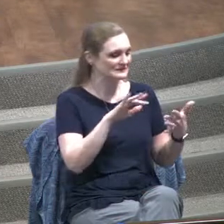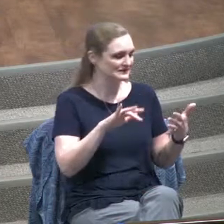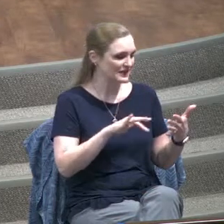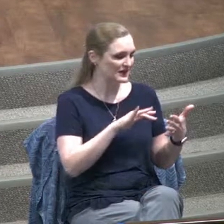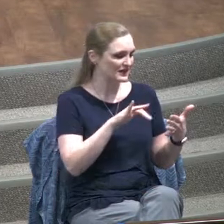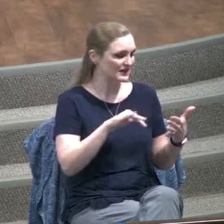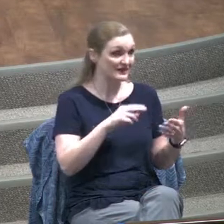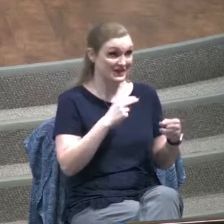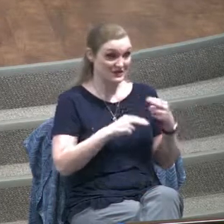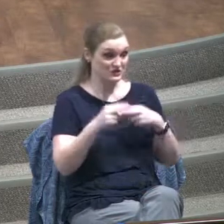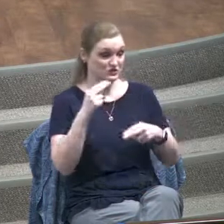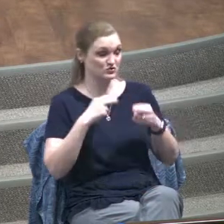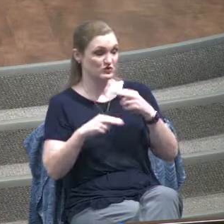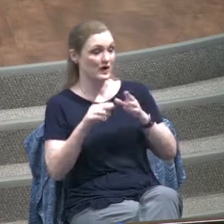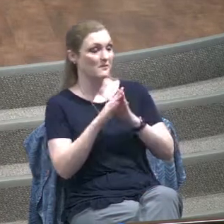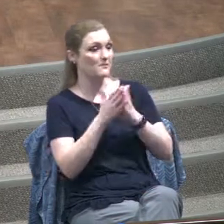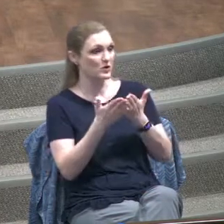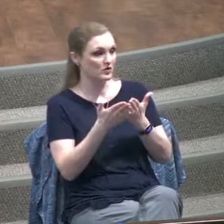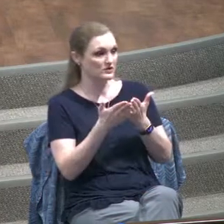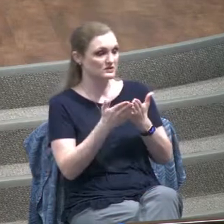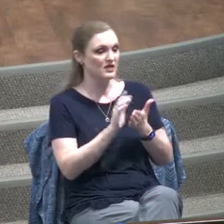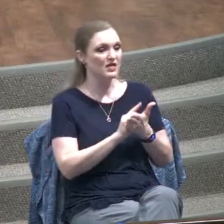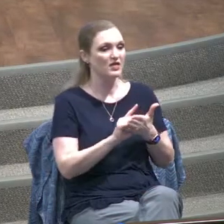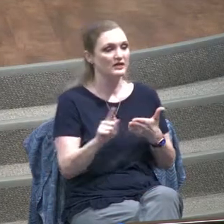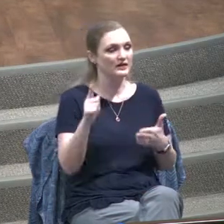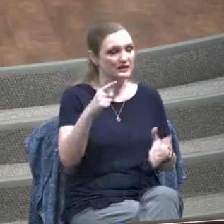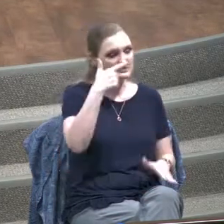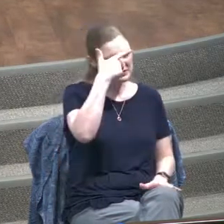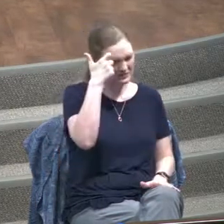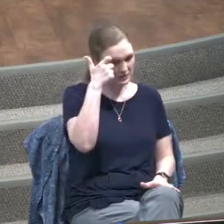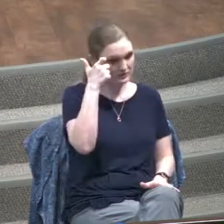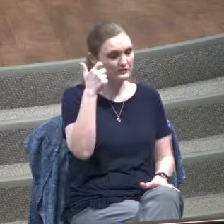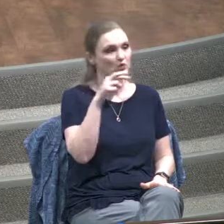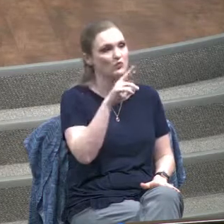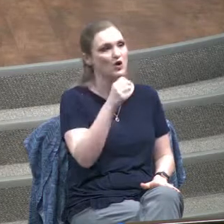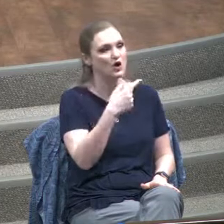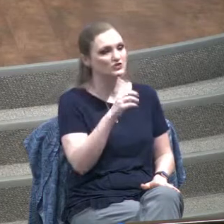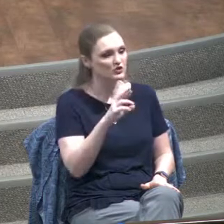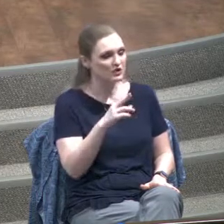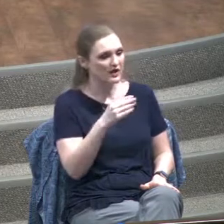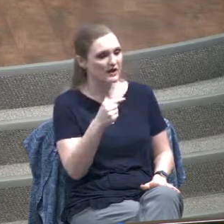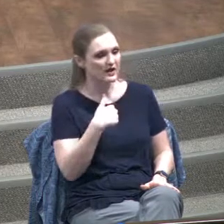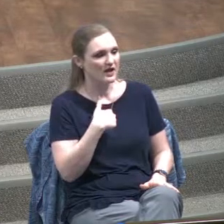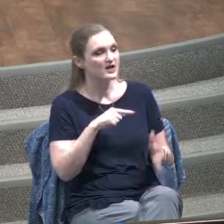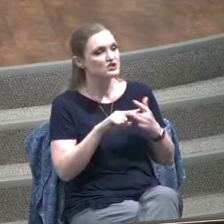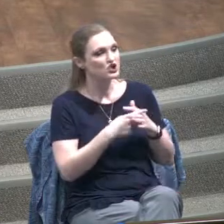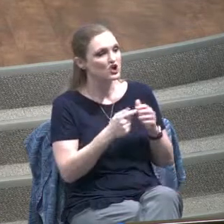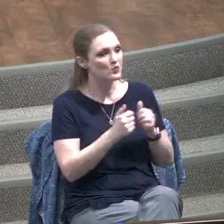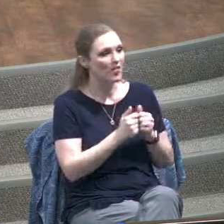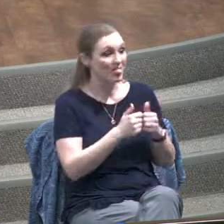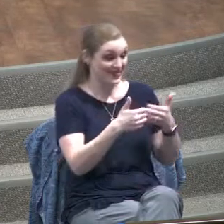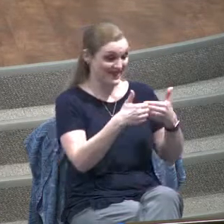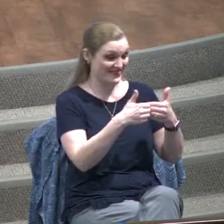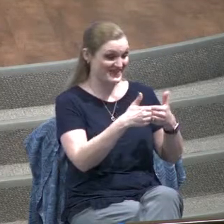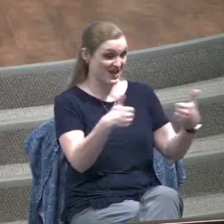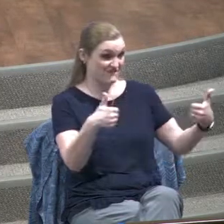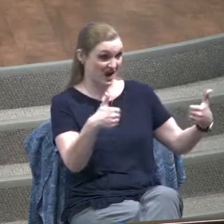started this back last summer. Roger and I started with the divided